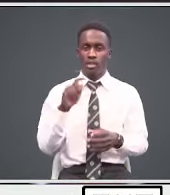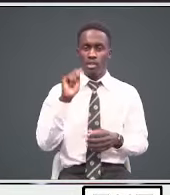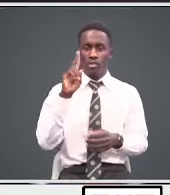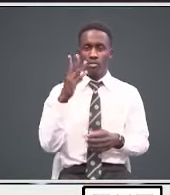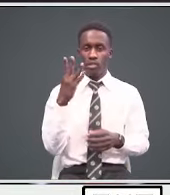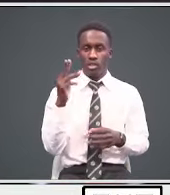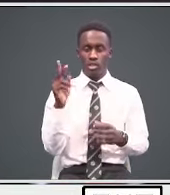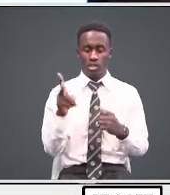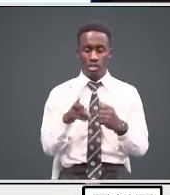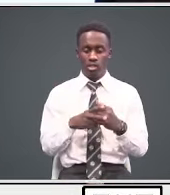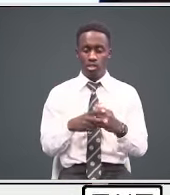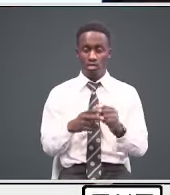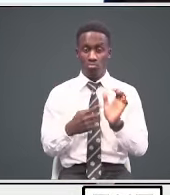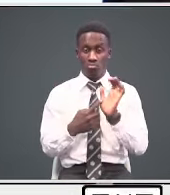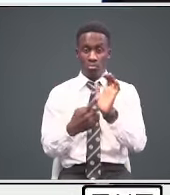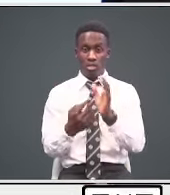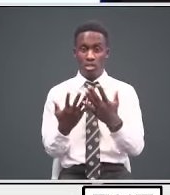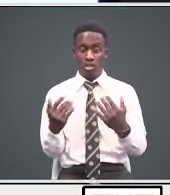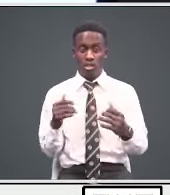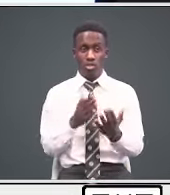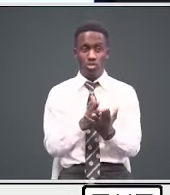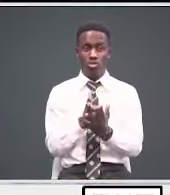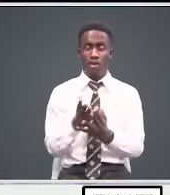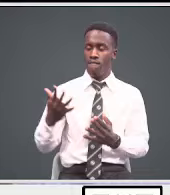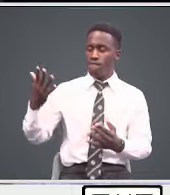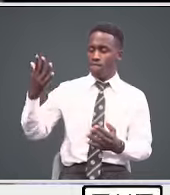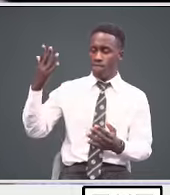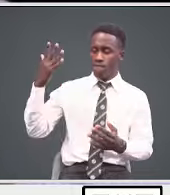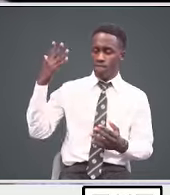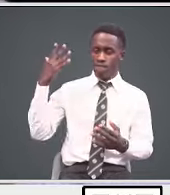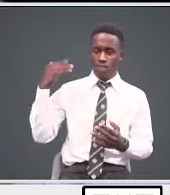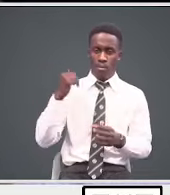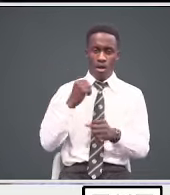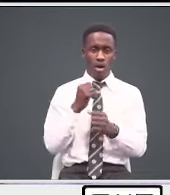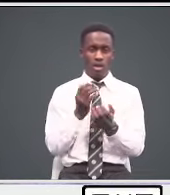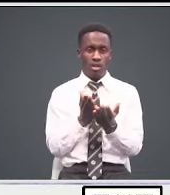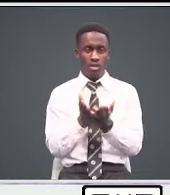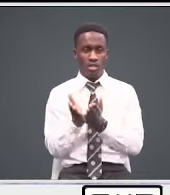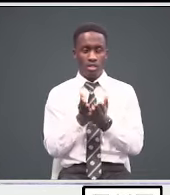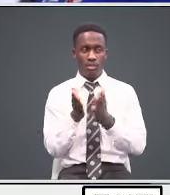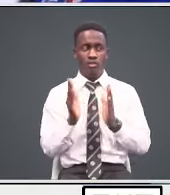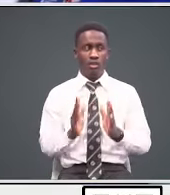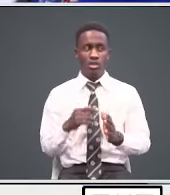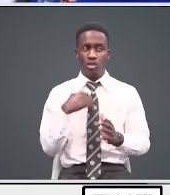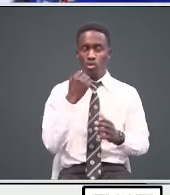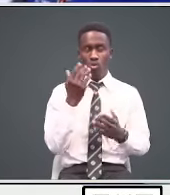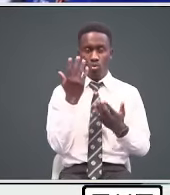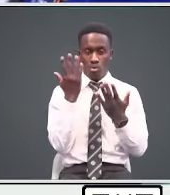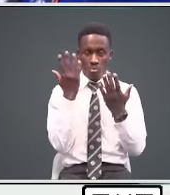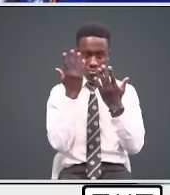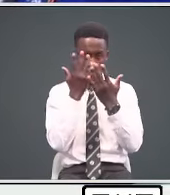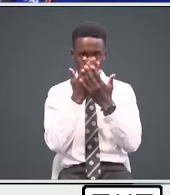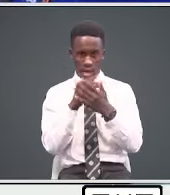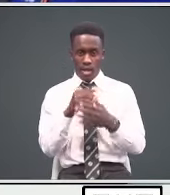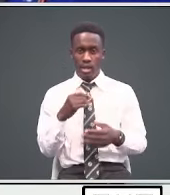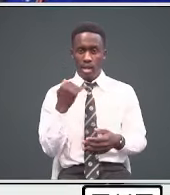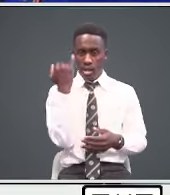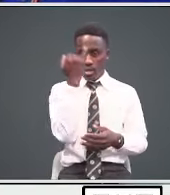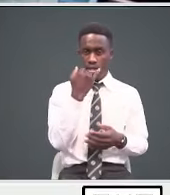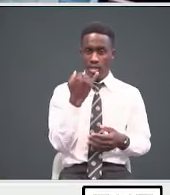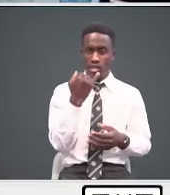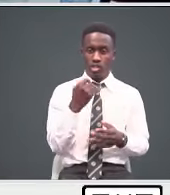TV47 has uncovered details through a former employee who requested anonymity for fear of his safety, revealing how